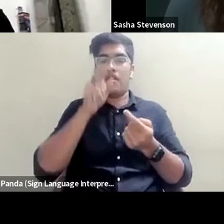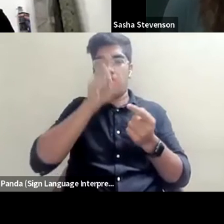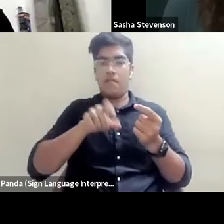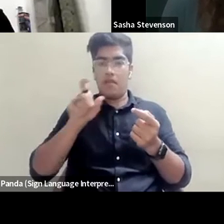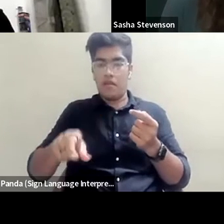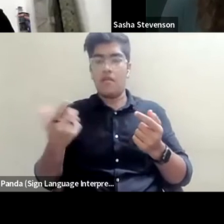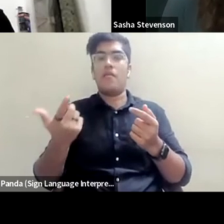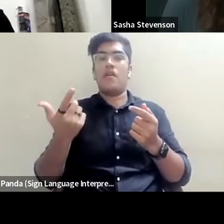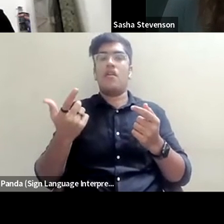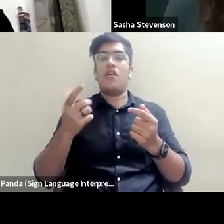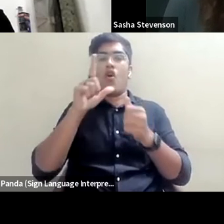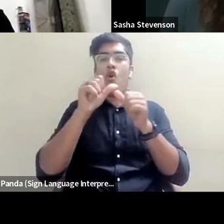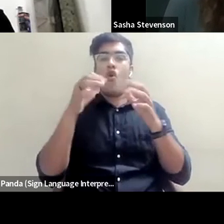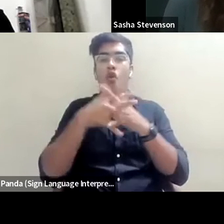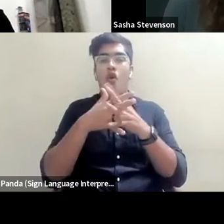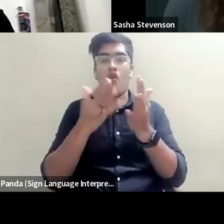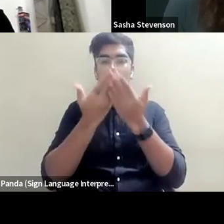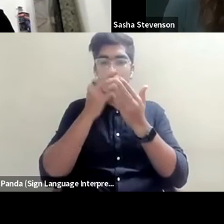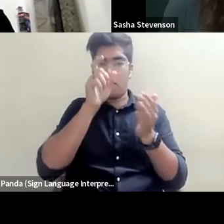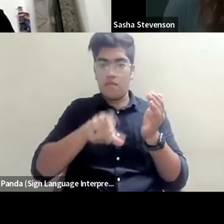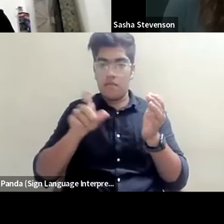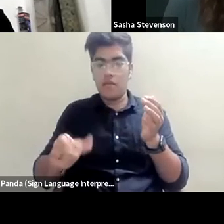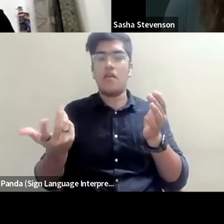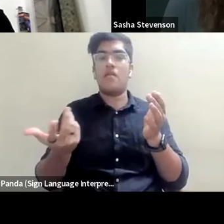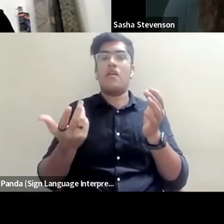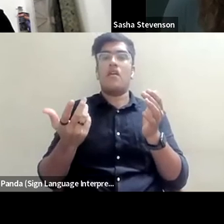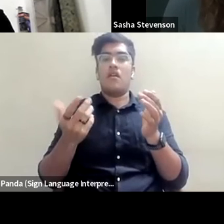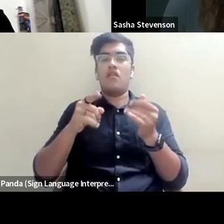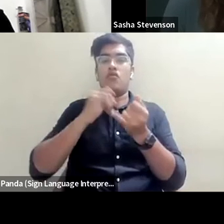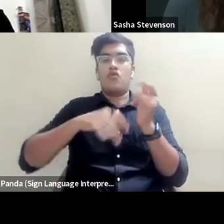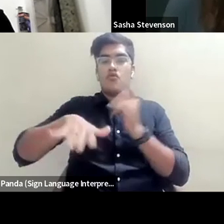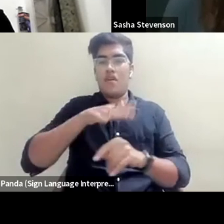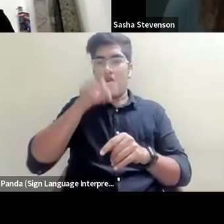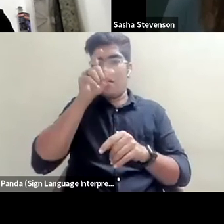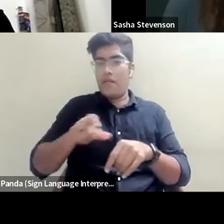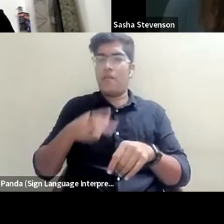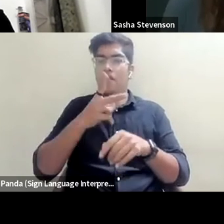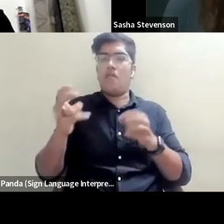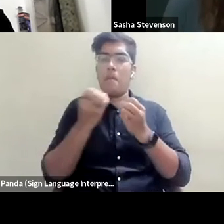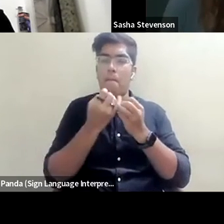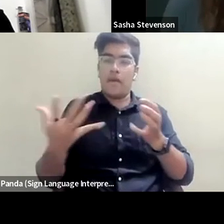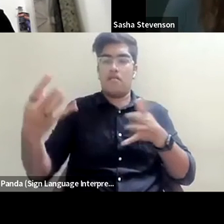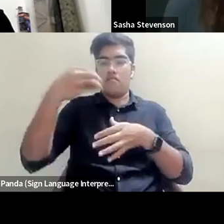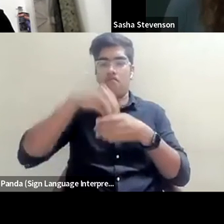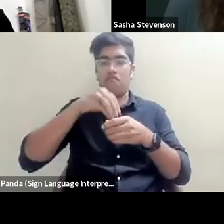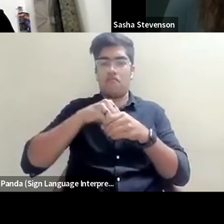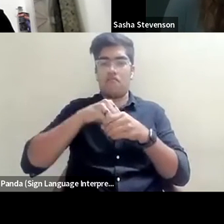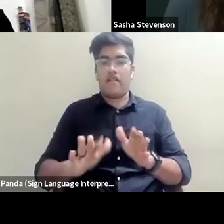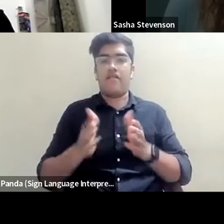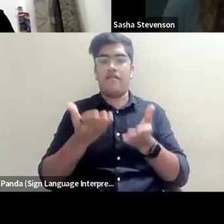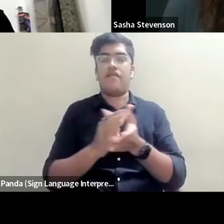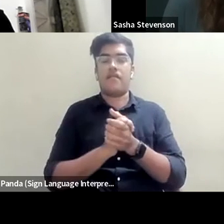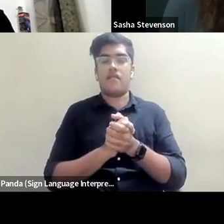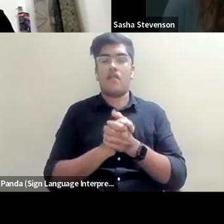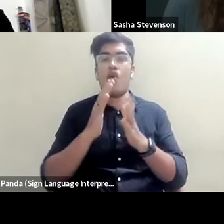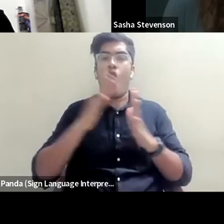legal academia, some from civil society. It is dominated by political parties, though. But it's meant